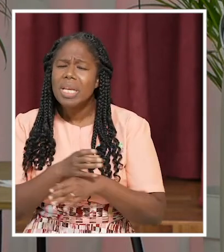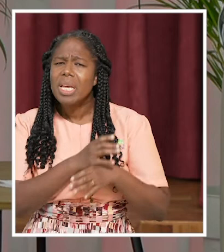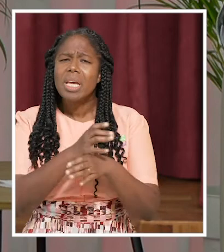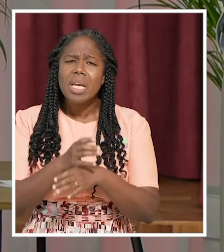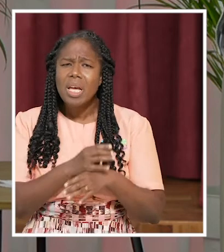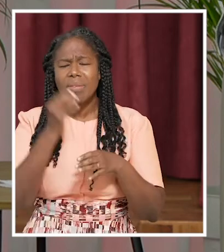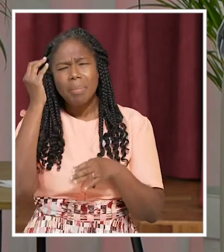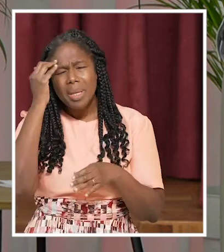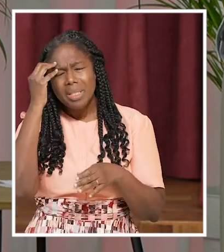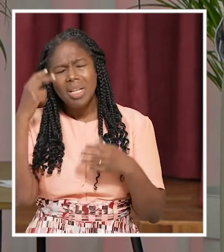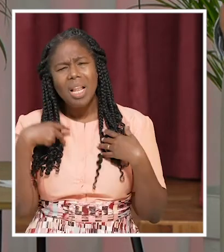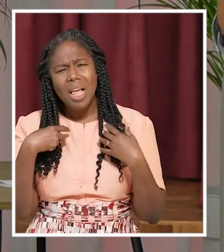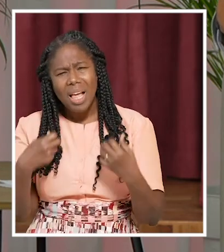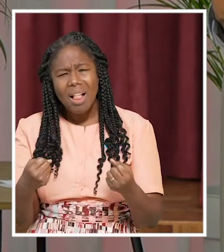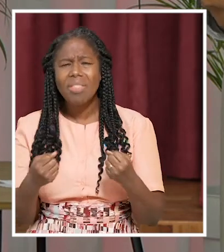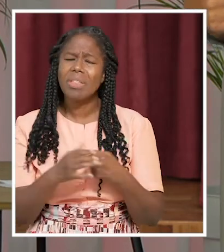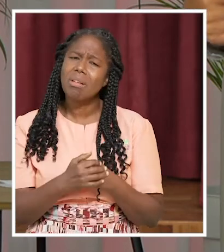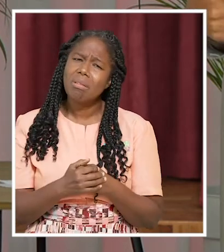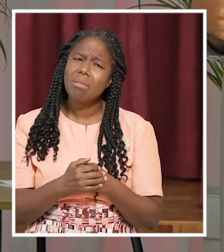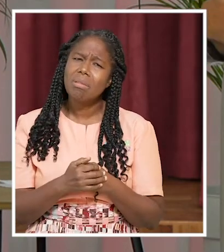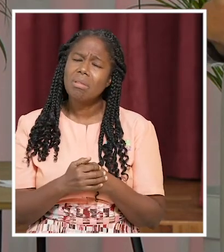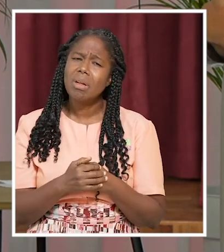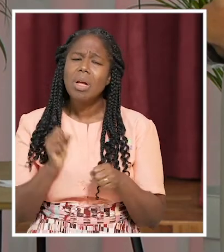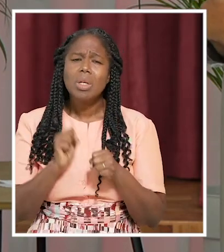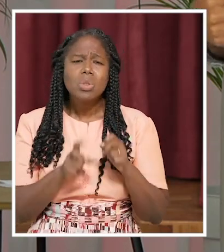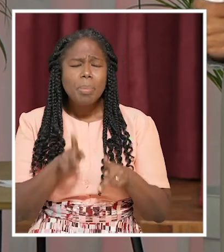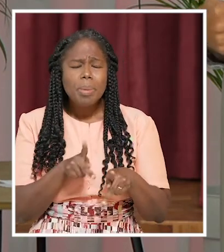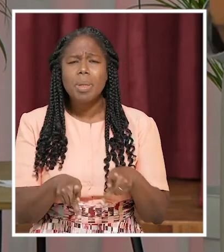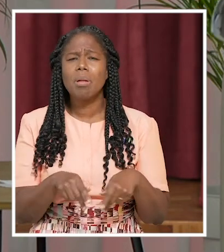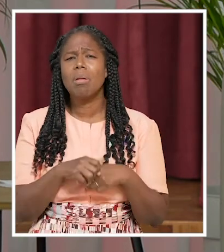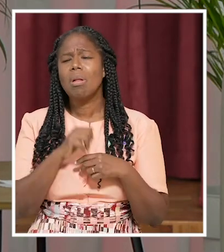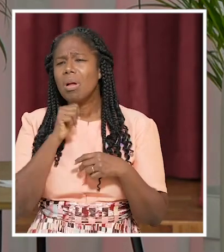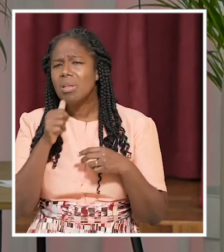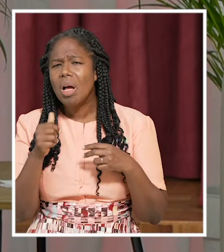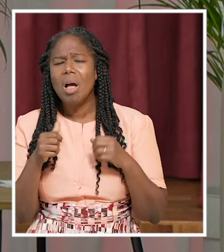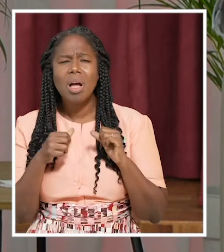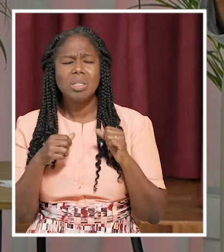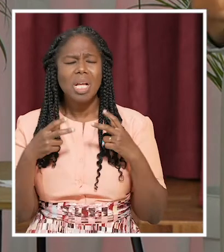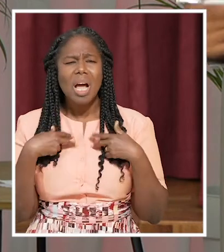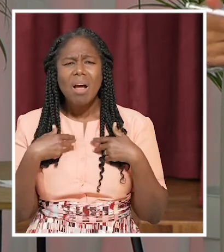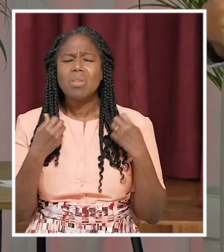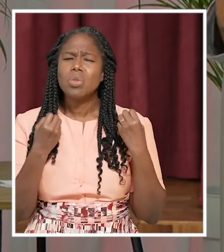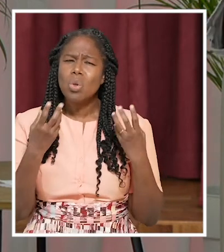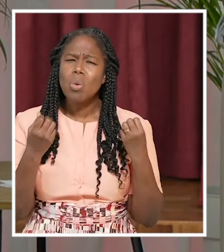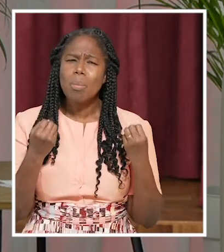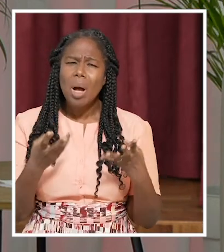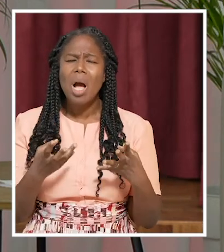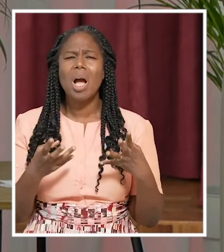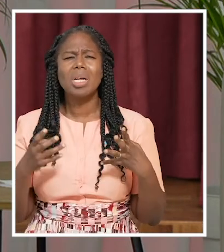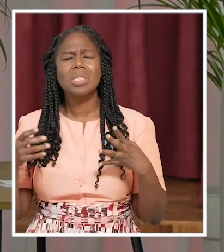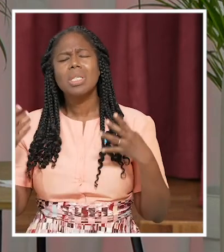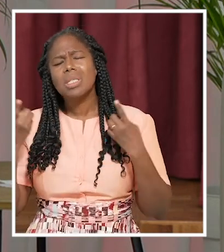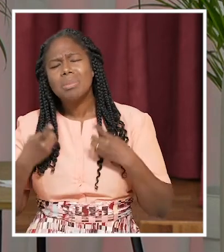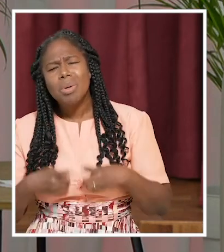up in a situation where they are in a mental health issue, or they go through depression, or they go through anxiety?